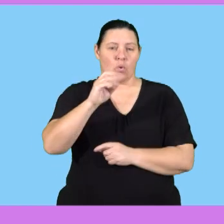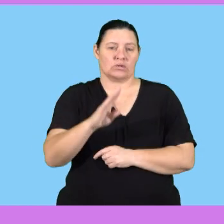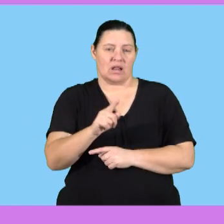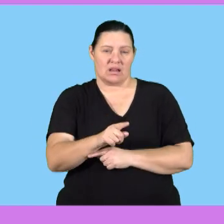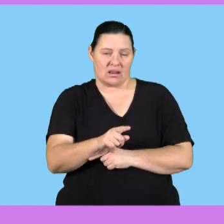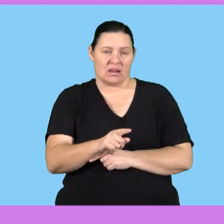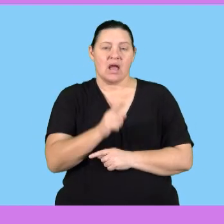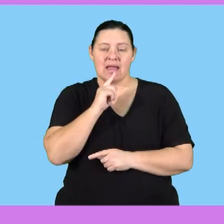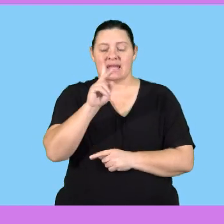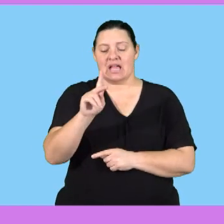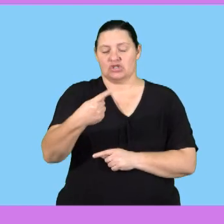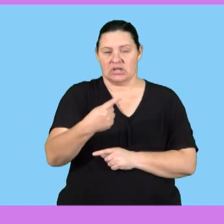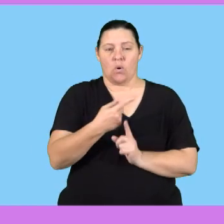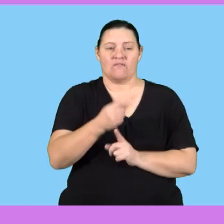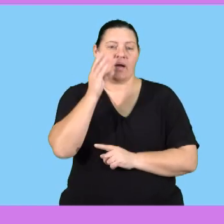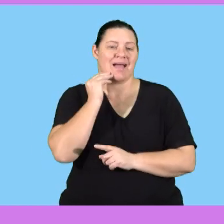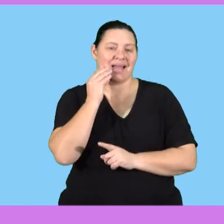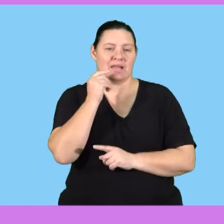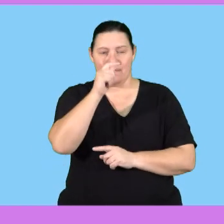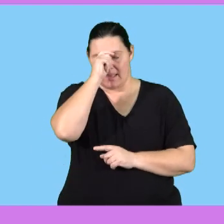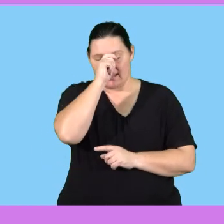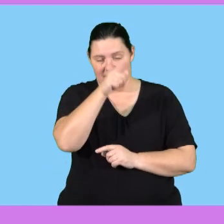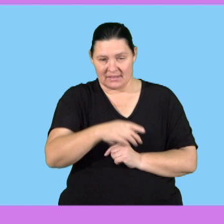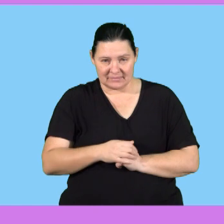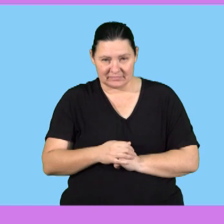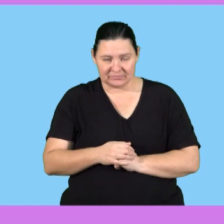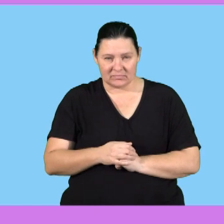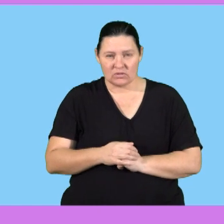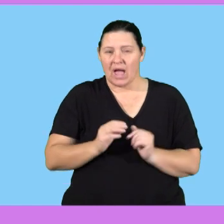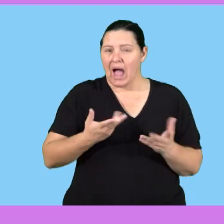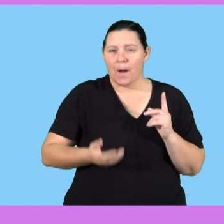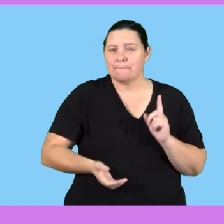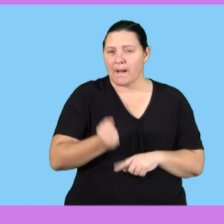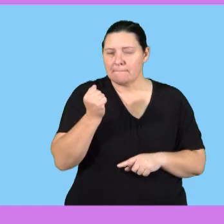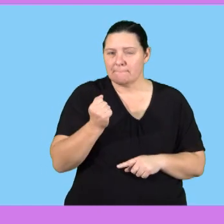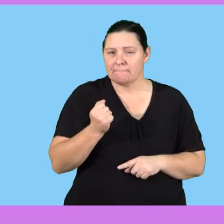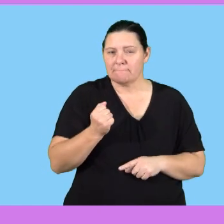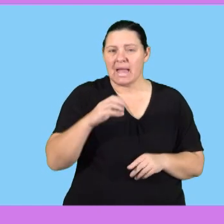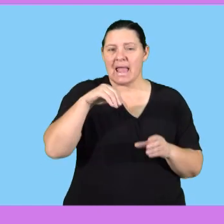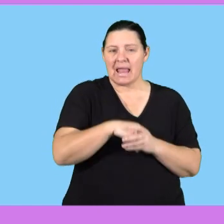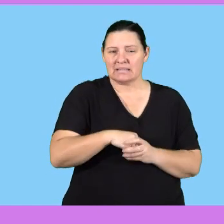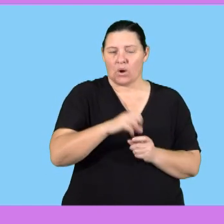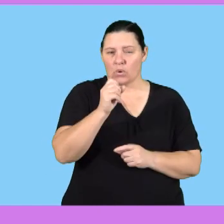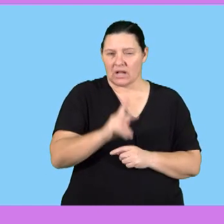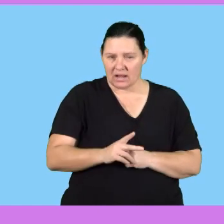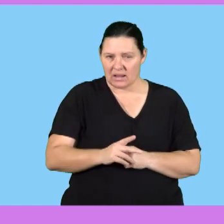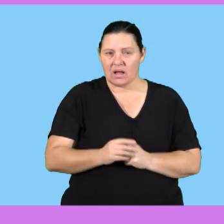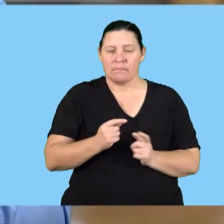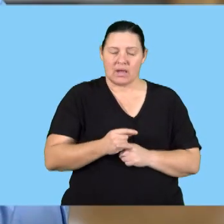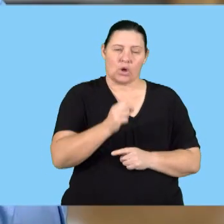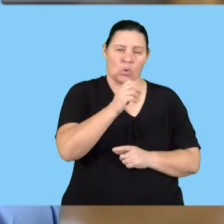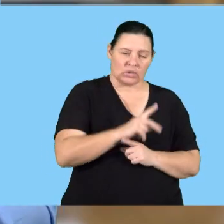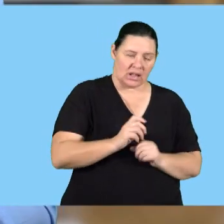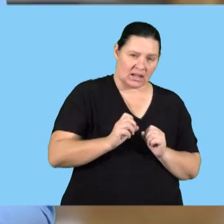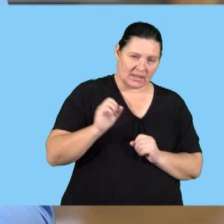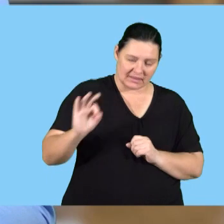interquartile range weight in kilograms of a 17-year-old male's, right? So remember, how do we determine the interquartile range? Is where